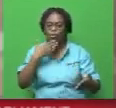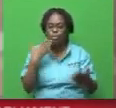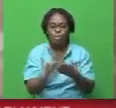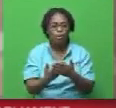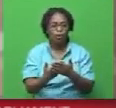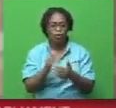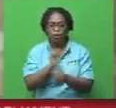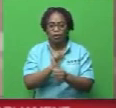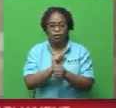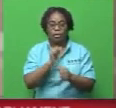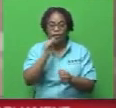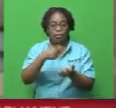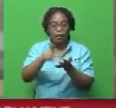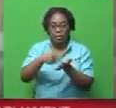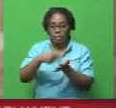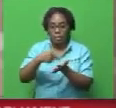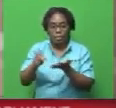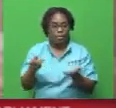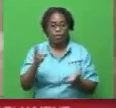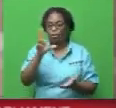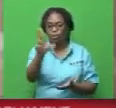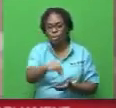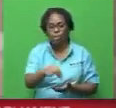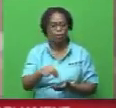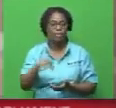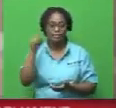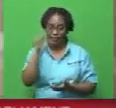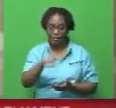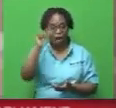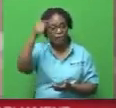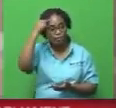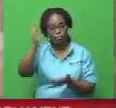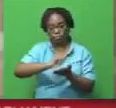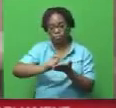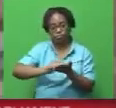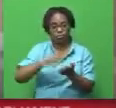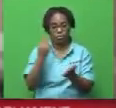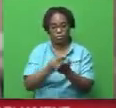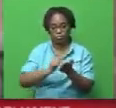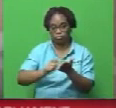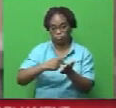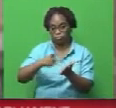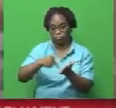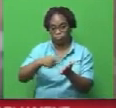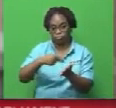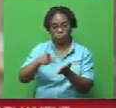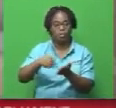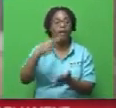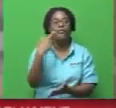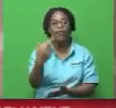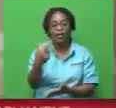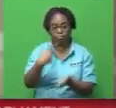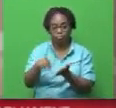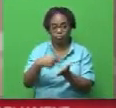vision is to just write checks for the friend, family, and finances. They just want to spend the money on the fees, external fees. And